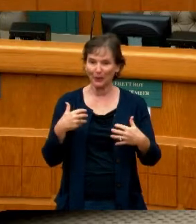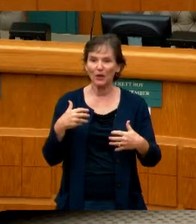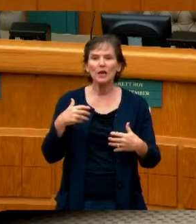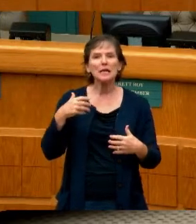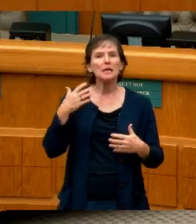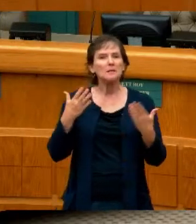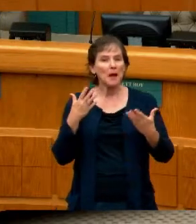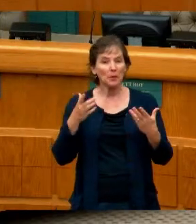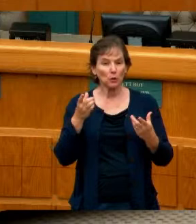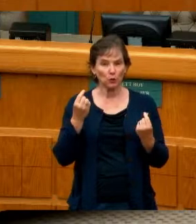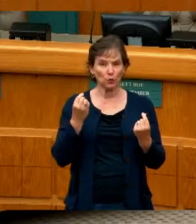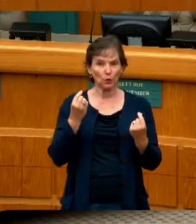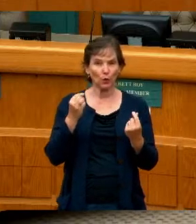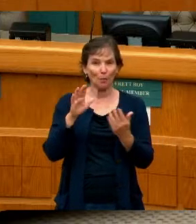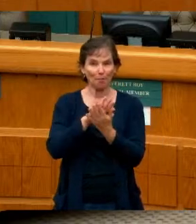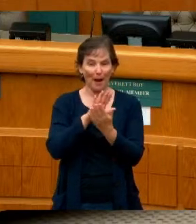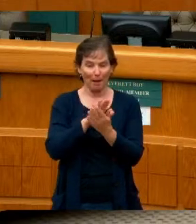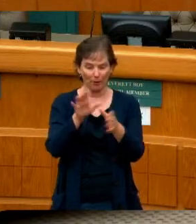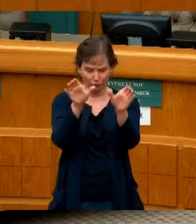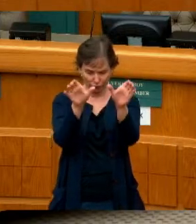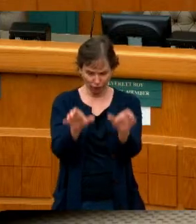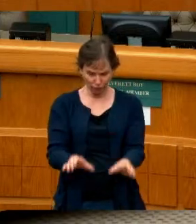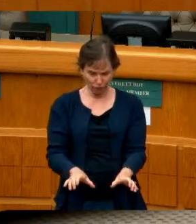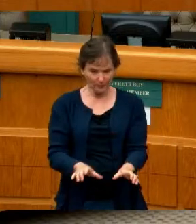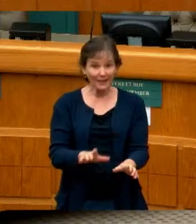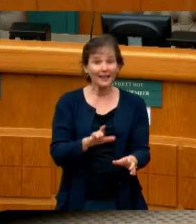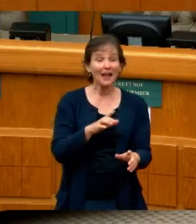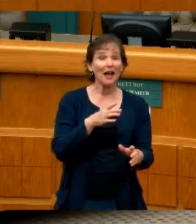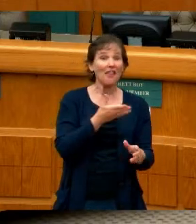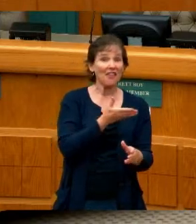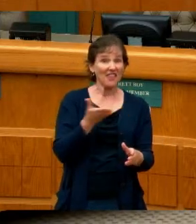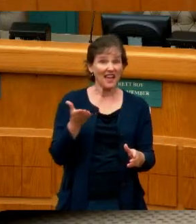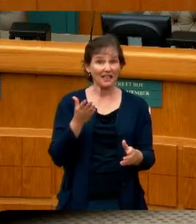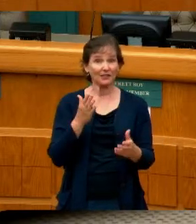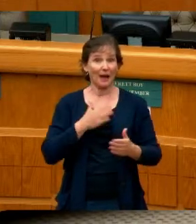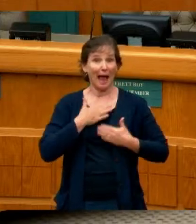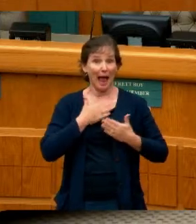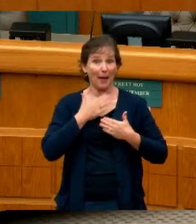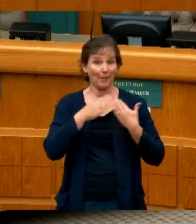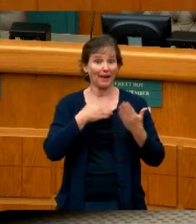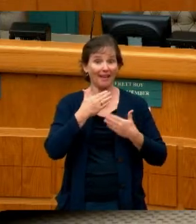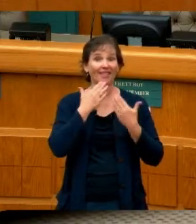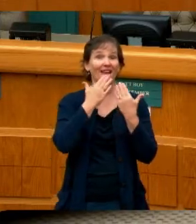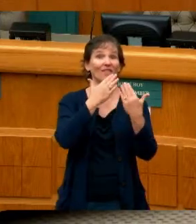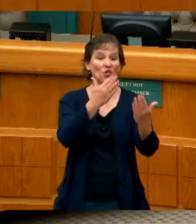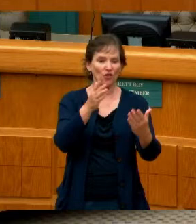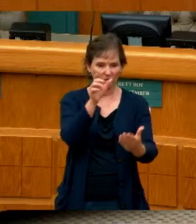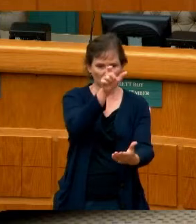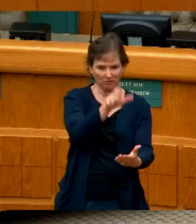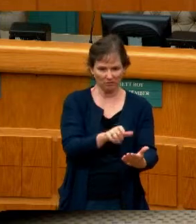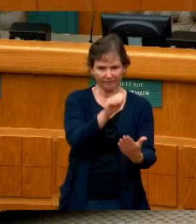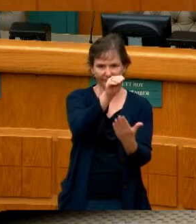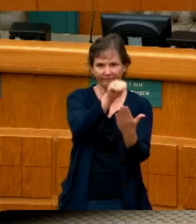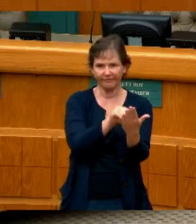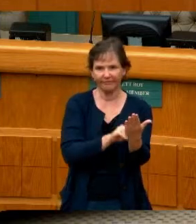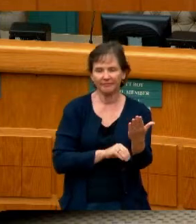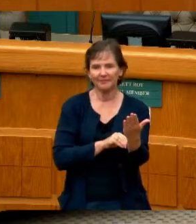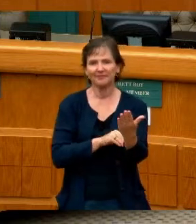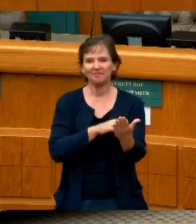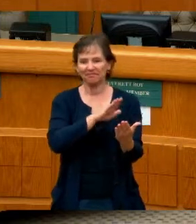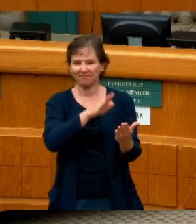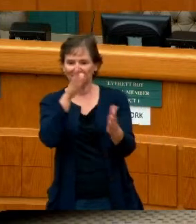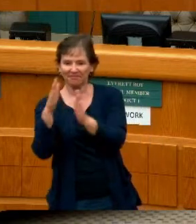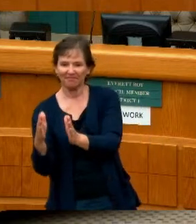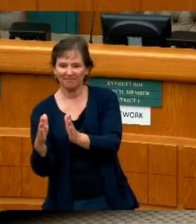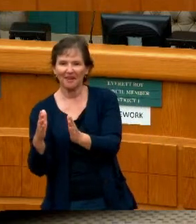all the things you have to be thankful for on one side of your big chief tablet, and you put the other things that you have to worry about on the other side of your